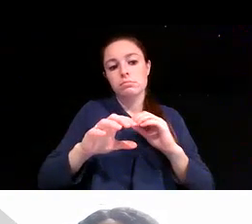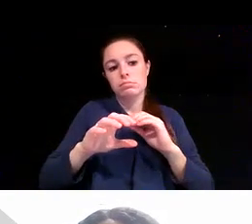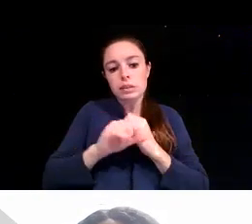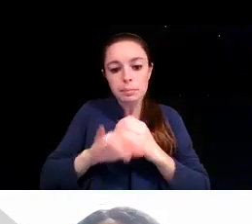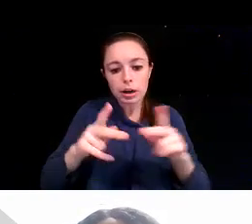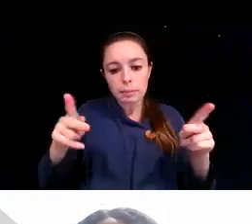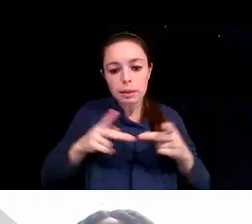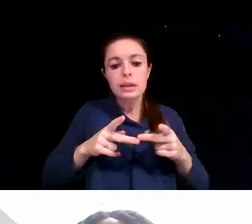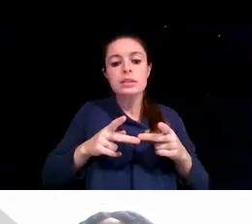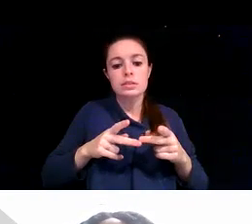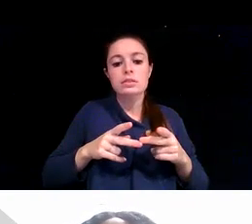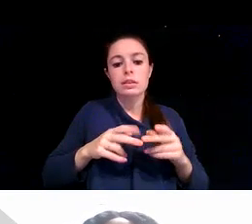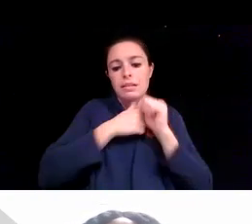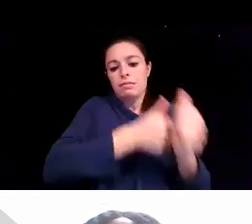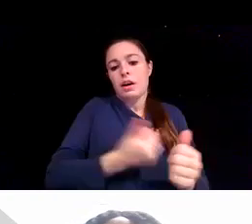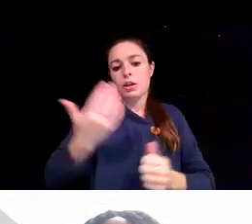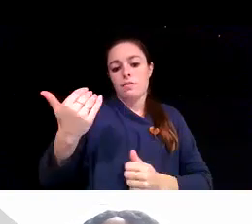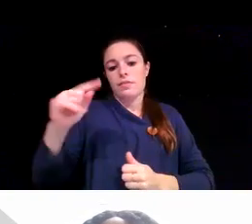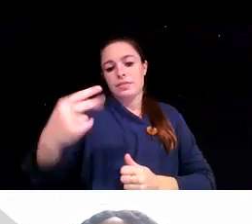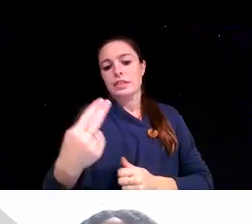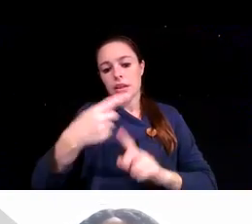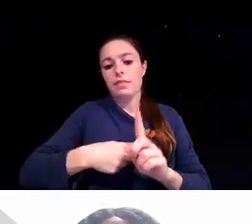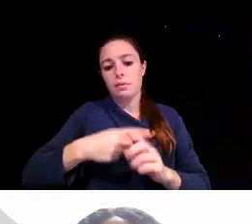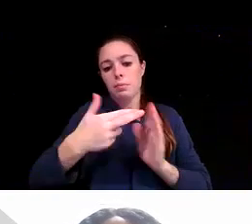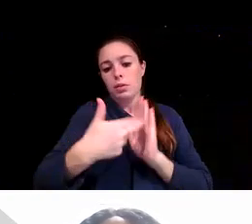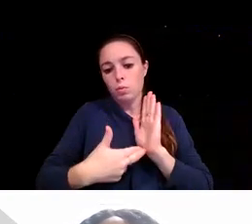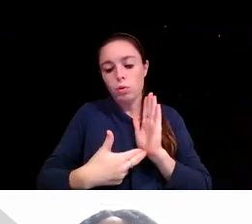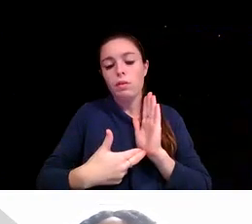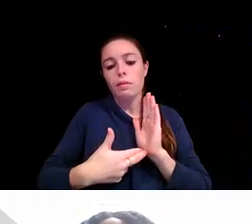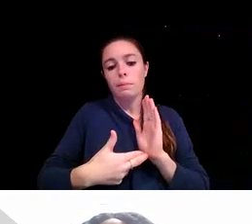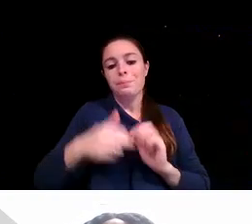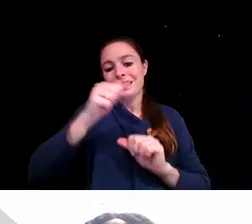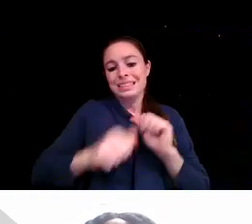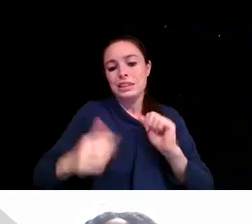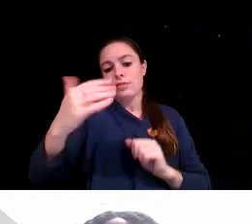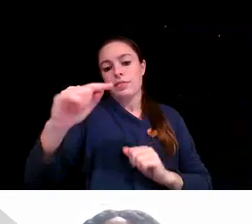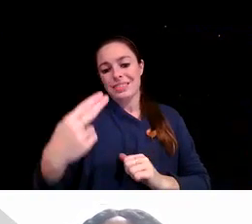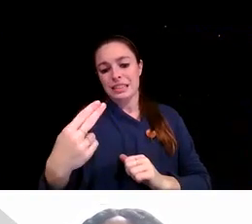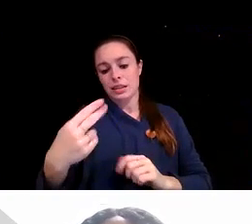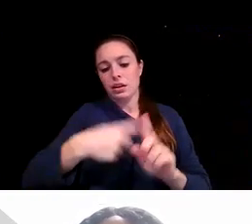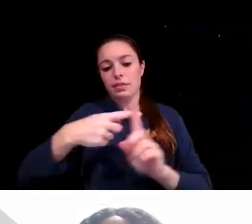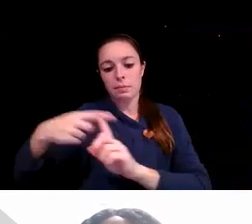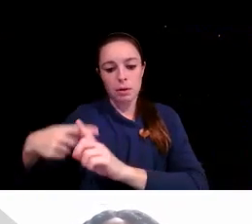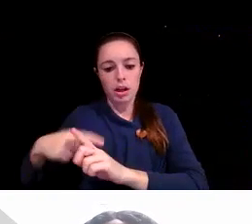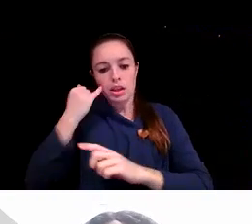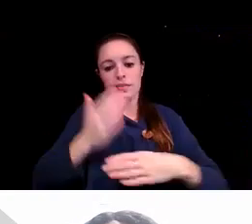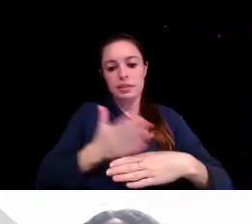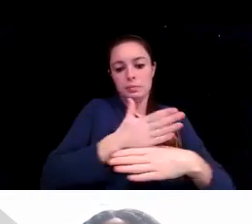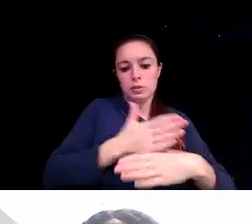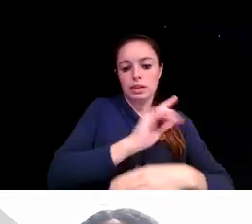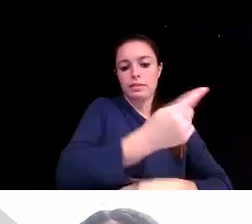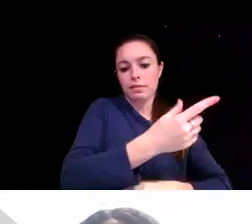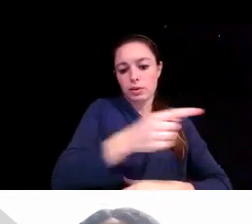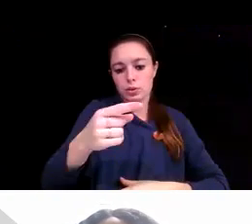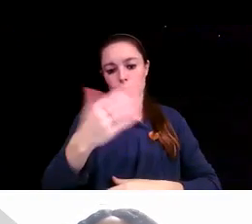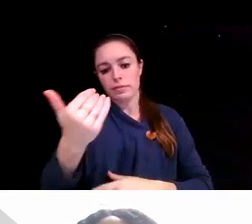the month rule. By the 15th of the month rule, it means when you select a plan between the 1st and the 15th of